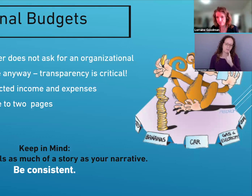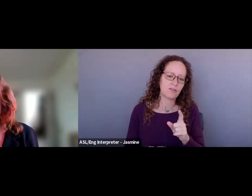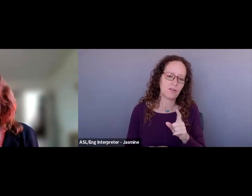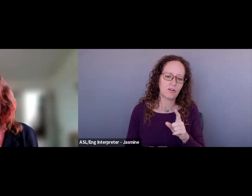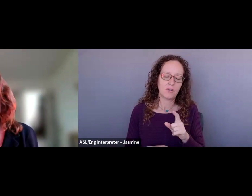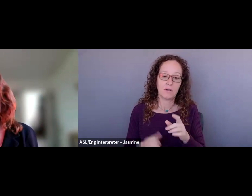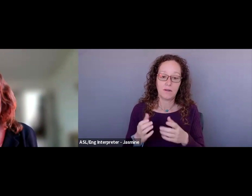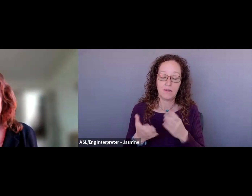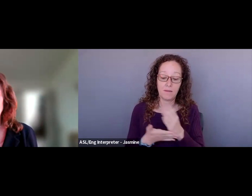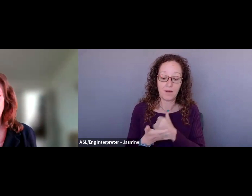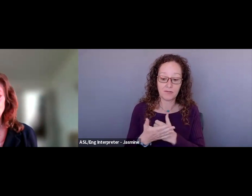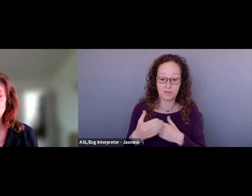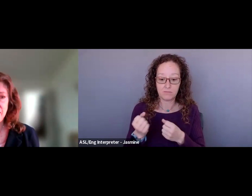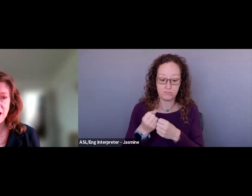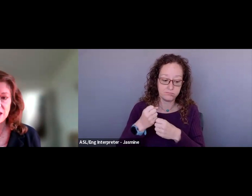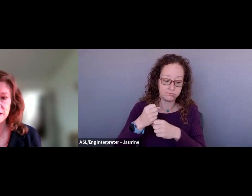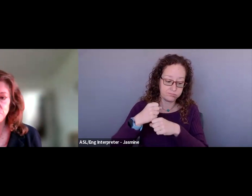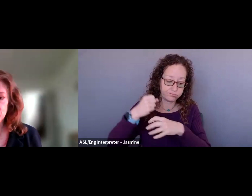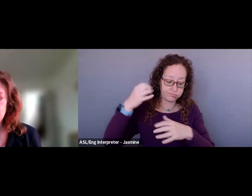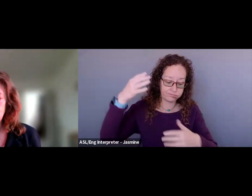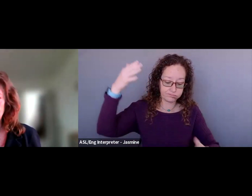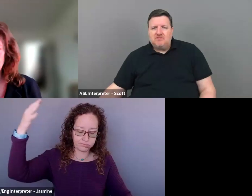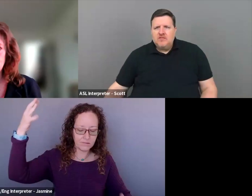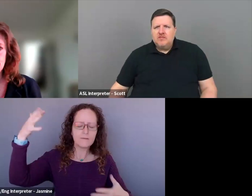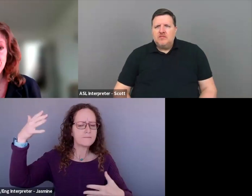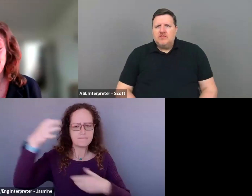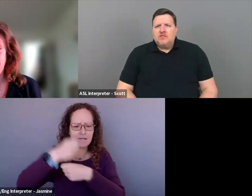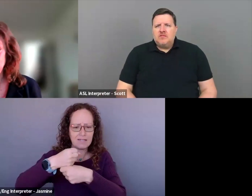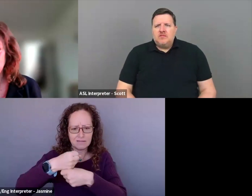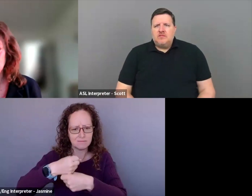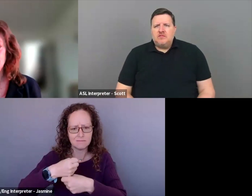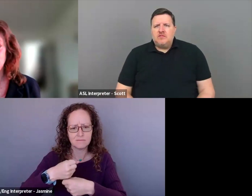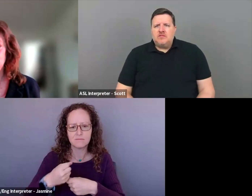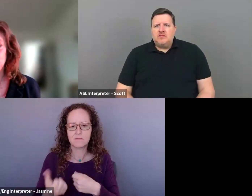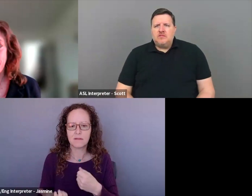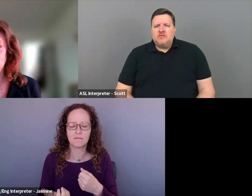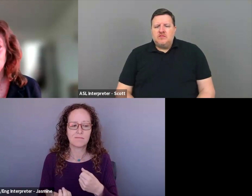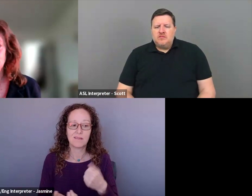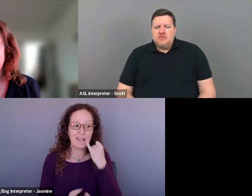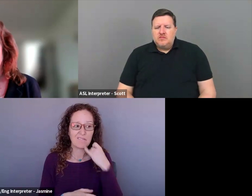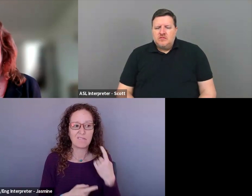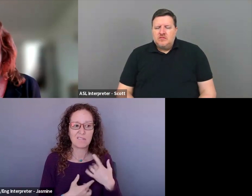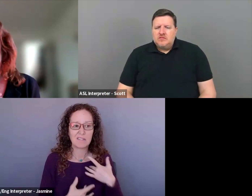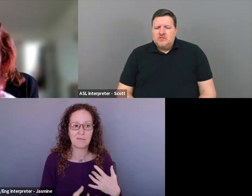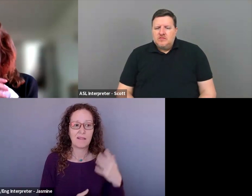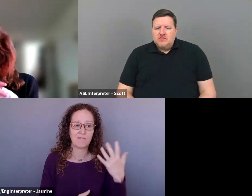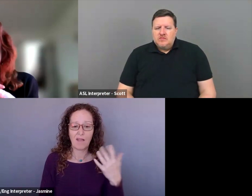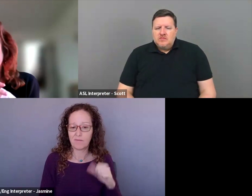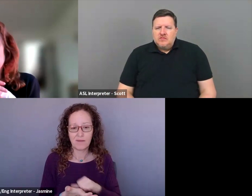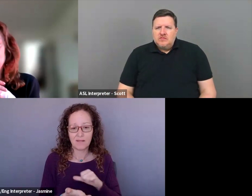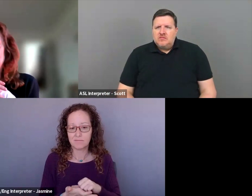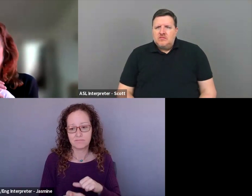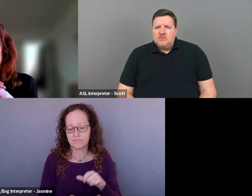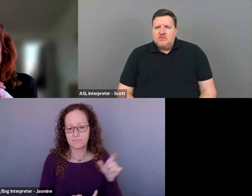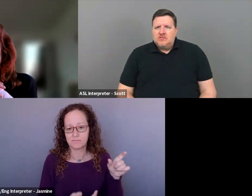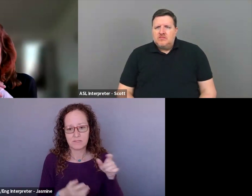your budget, right? Rather than having a budget that's like five pages, that's very granular. They don't need to see